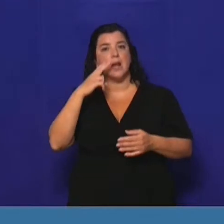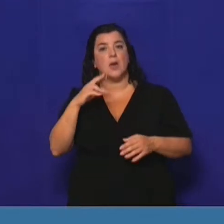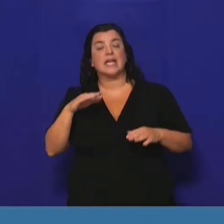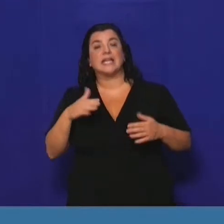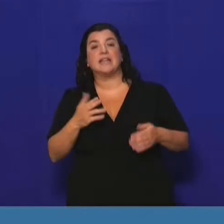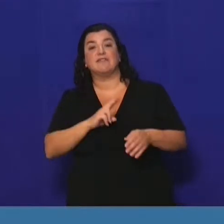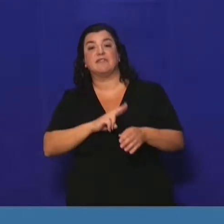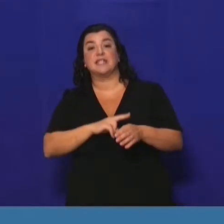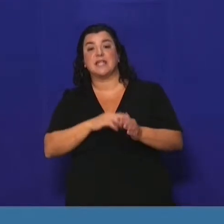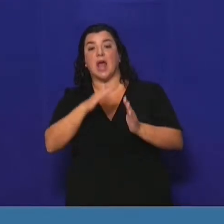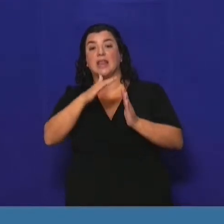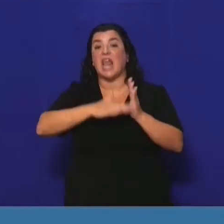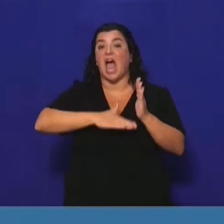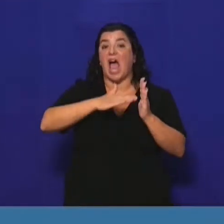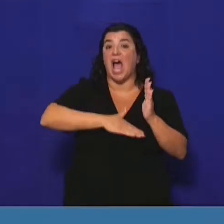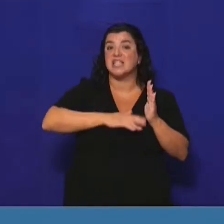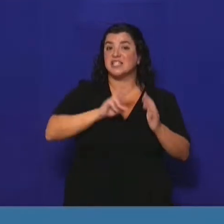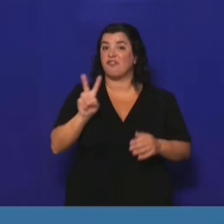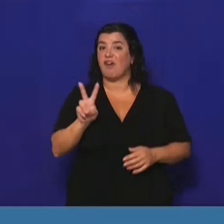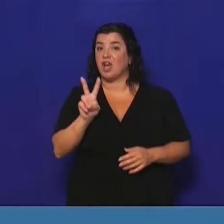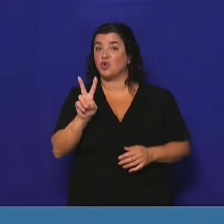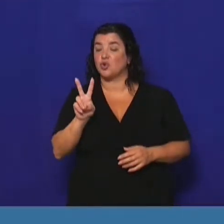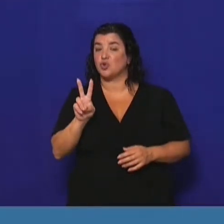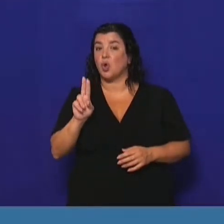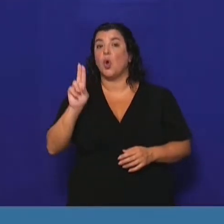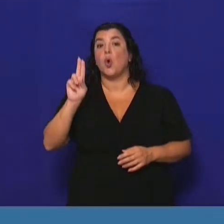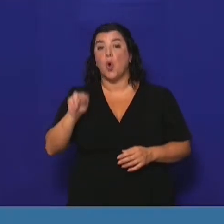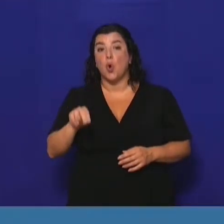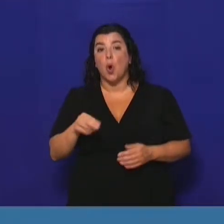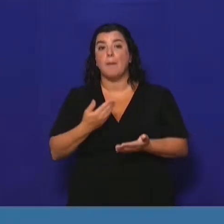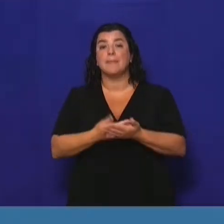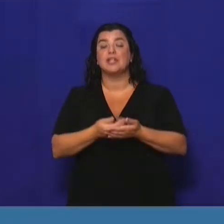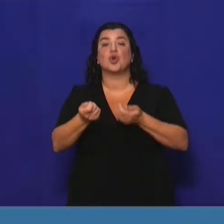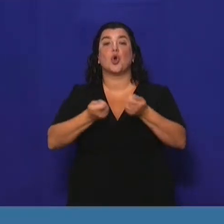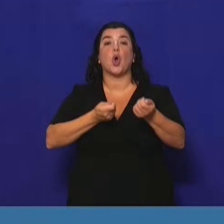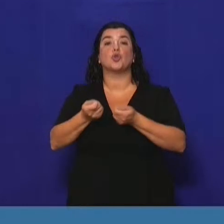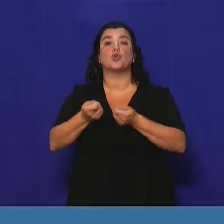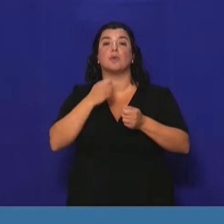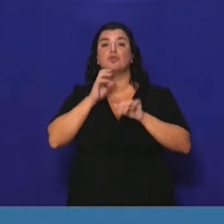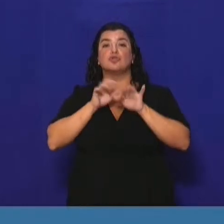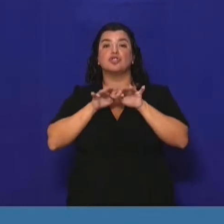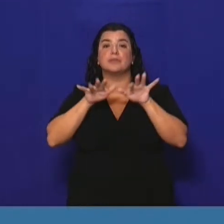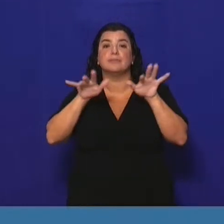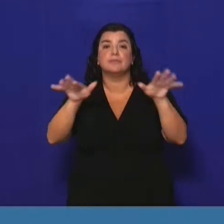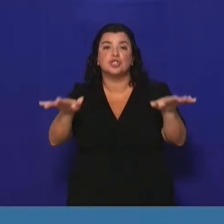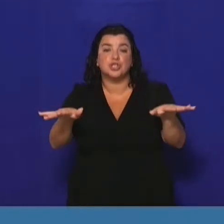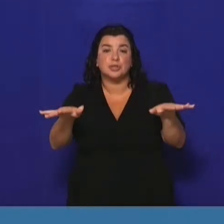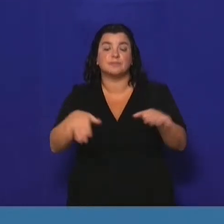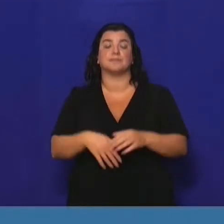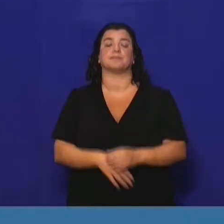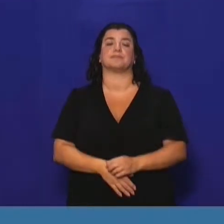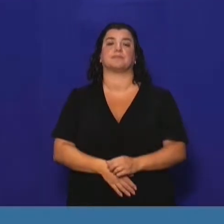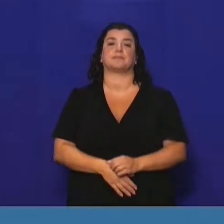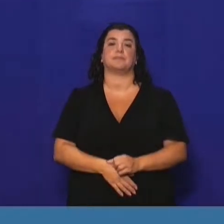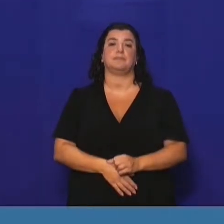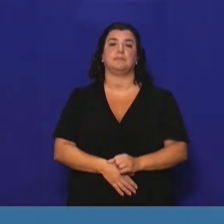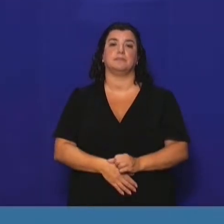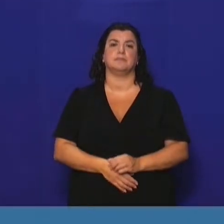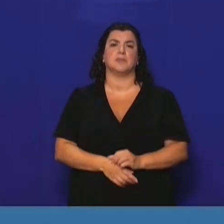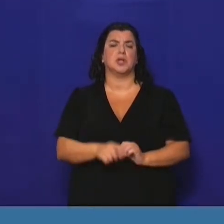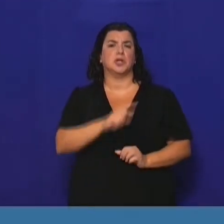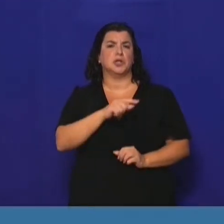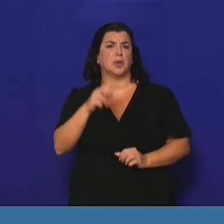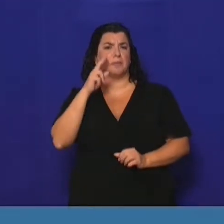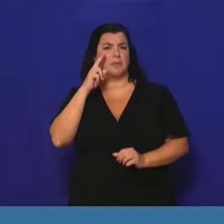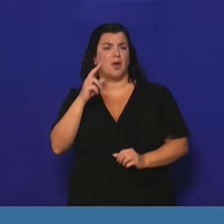dan il-virus kemm bħala prevenzjoni u anka bħala kontroll meta inti għandek outbreak ġadar. Bħalma rajtu